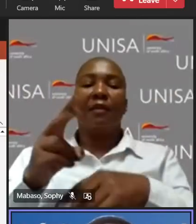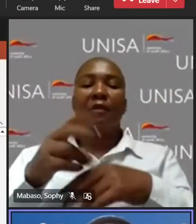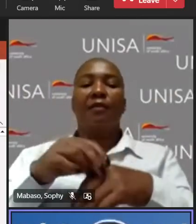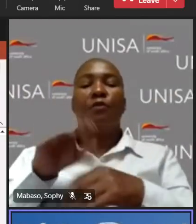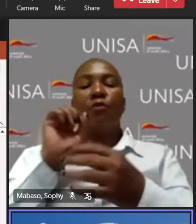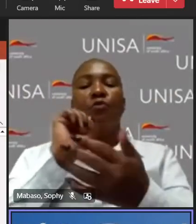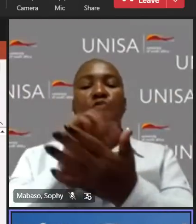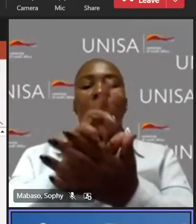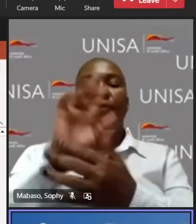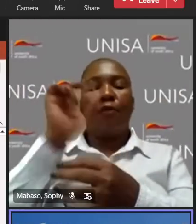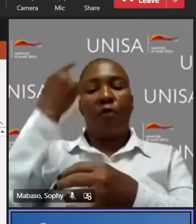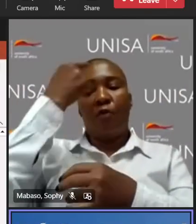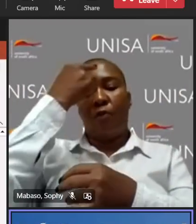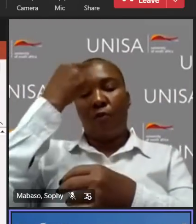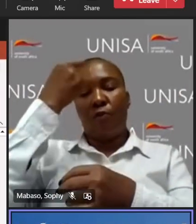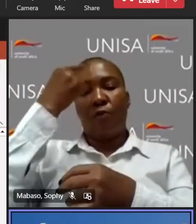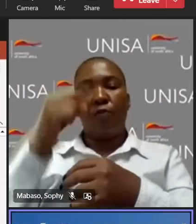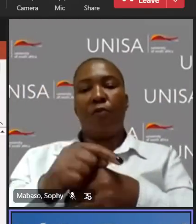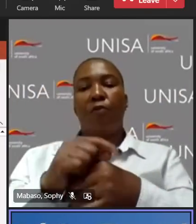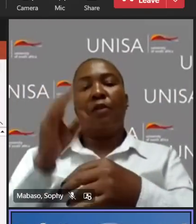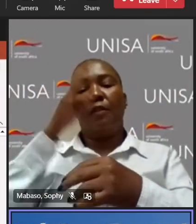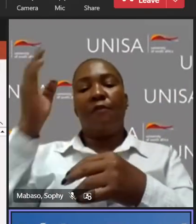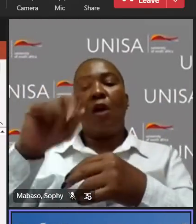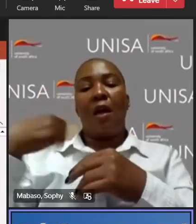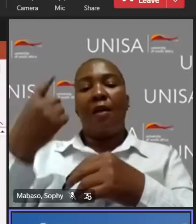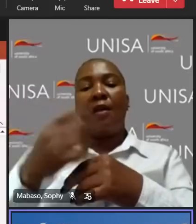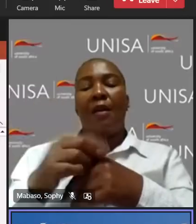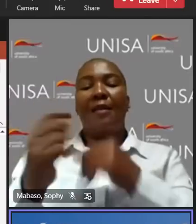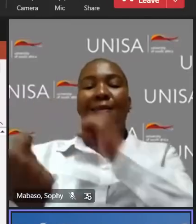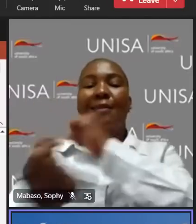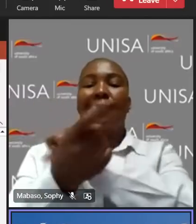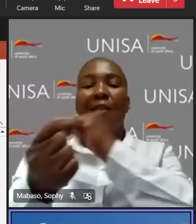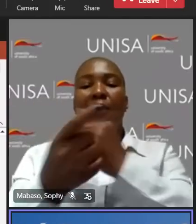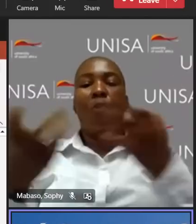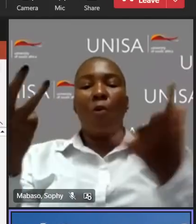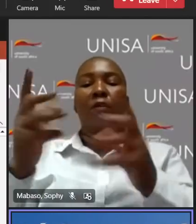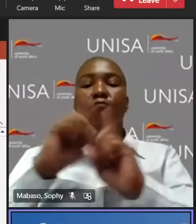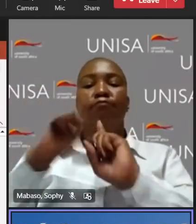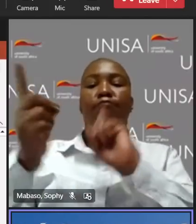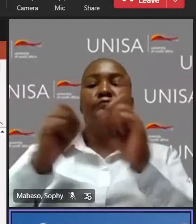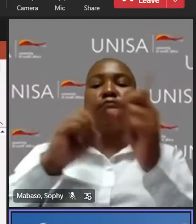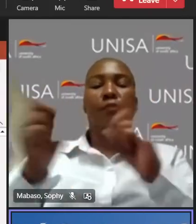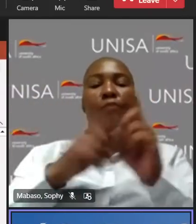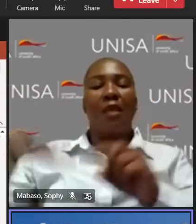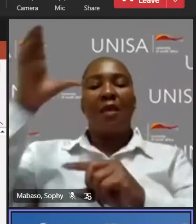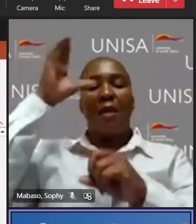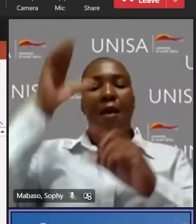o'clock midday, for another session where we are going to be talking about